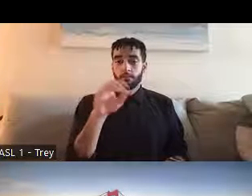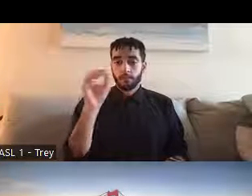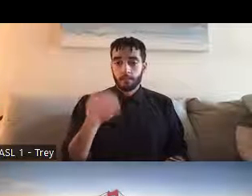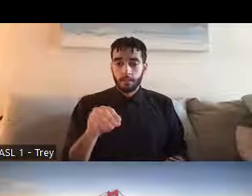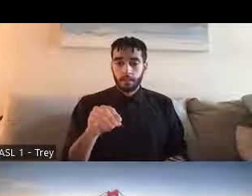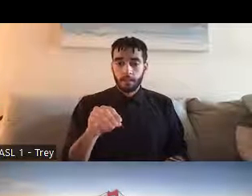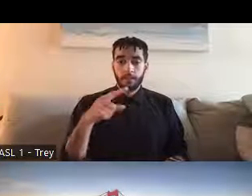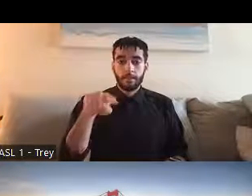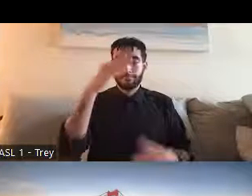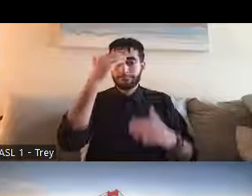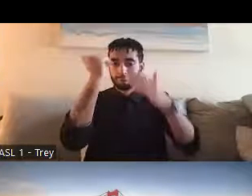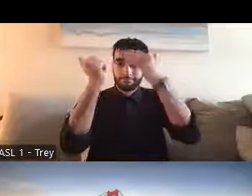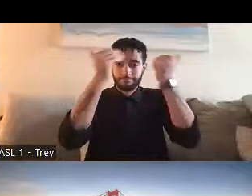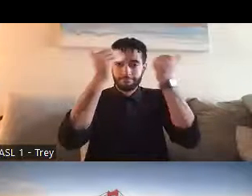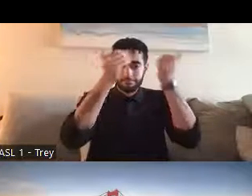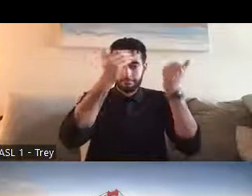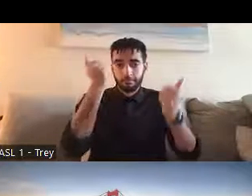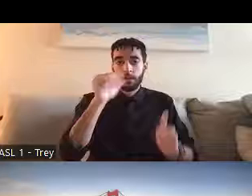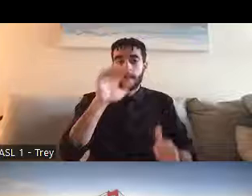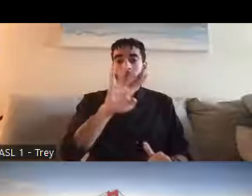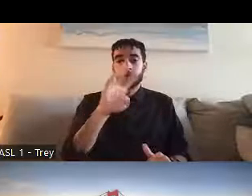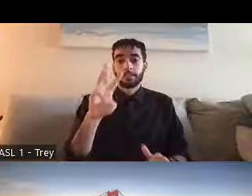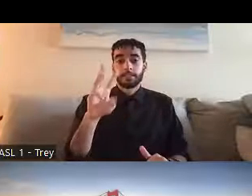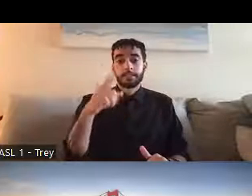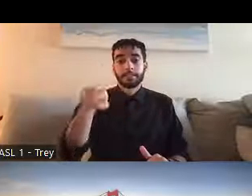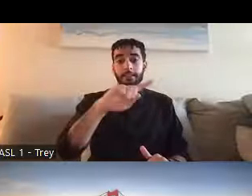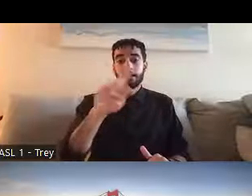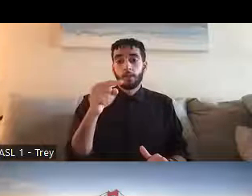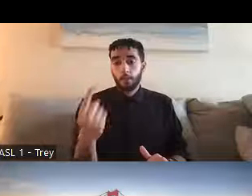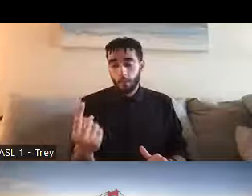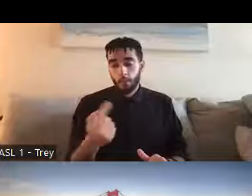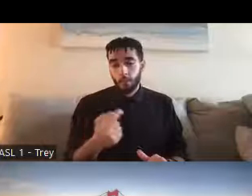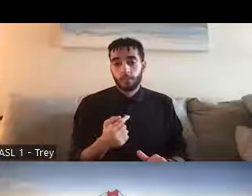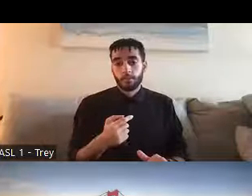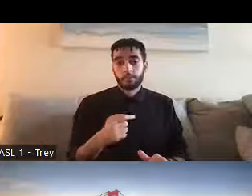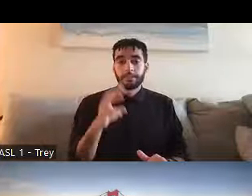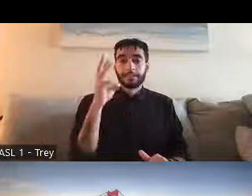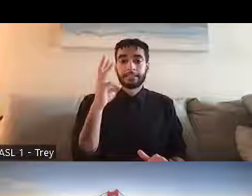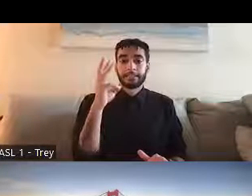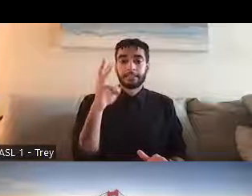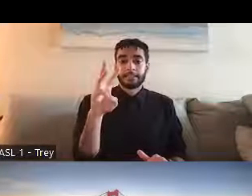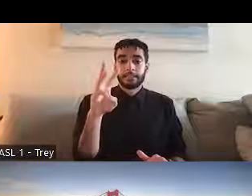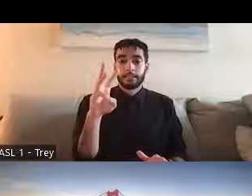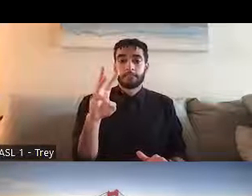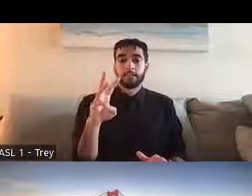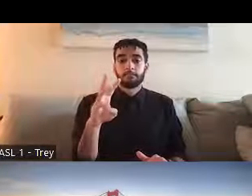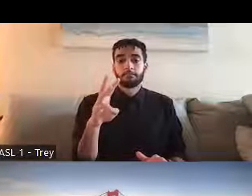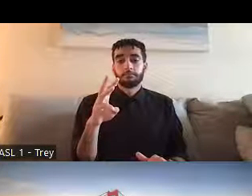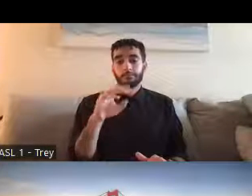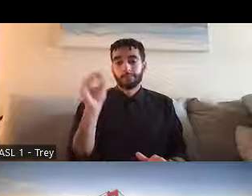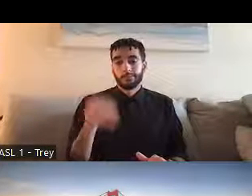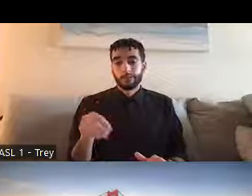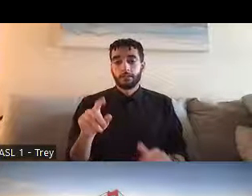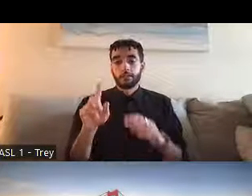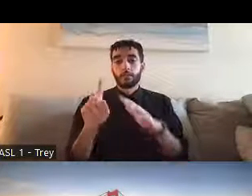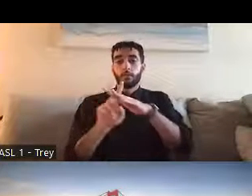memory loss, 46% can't be left alone, about 16% are prone to wandering, and